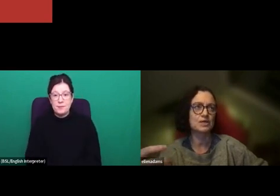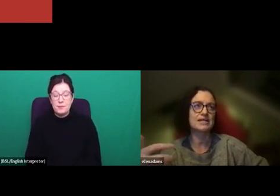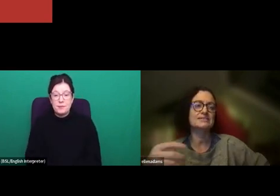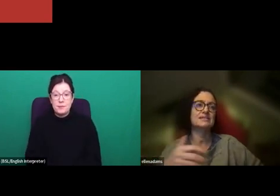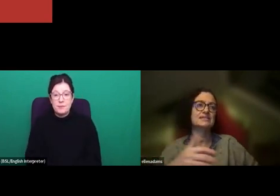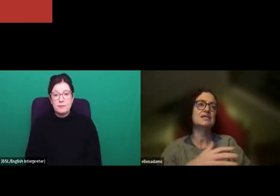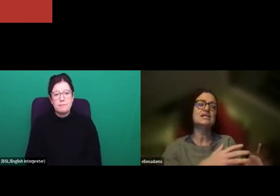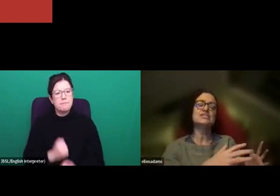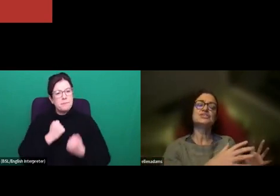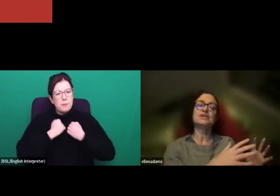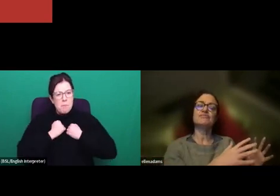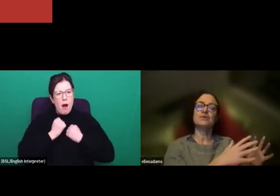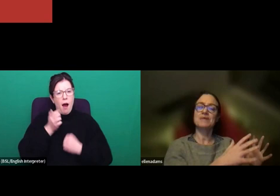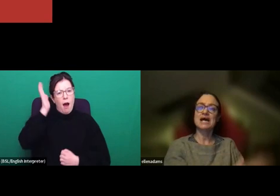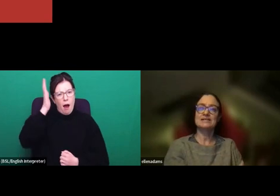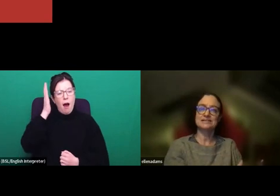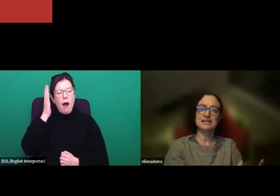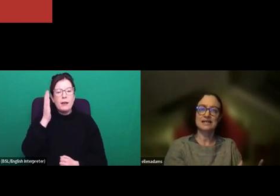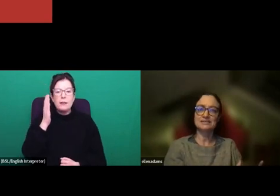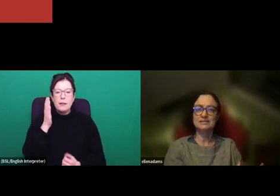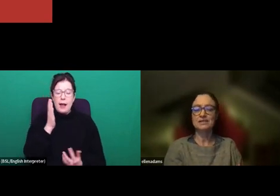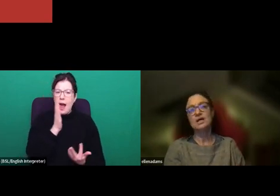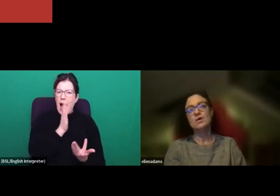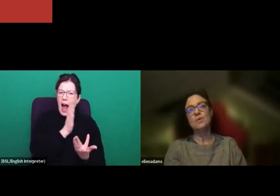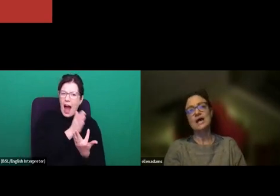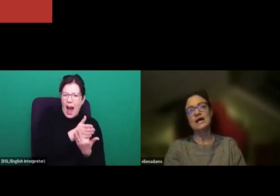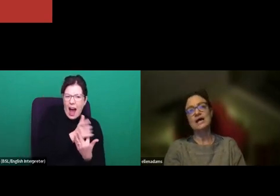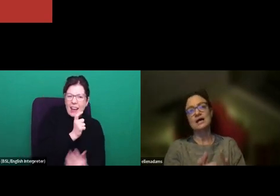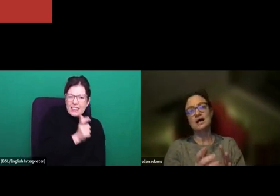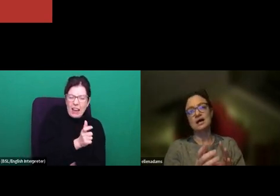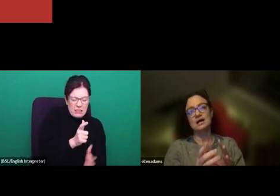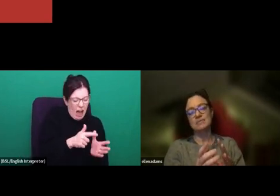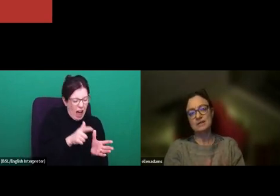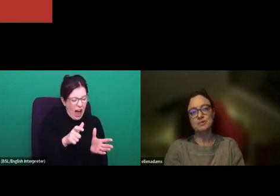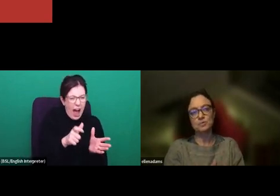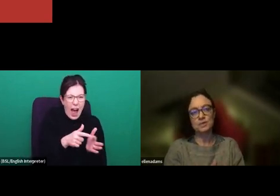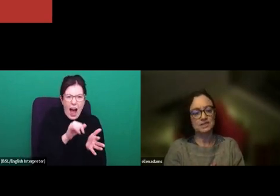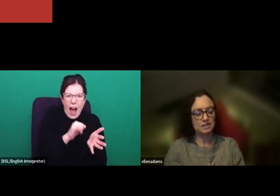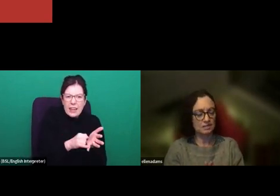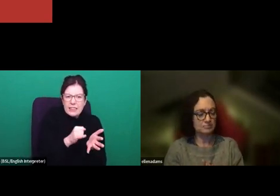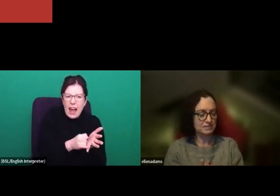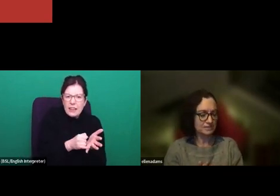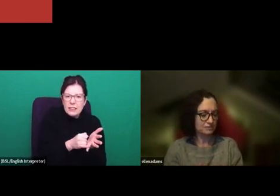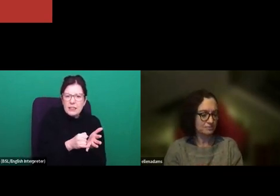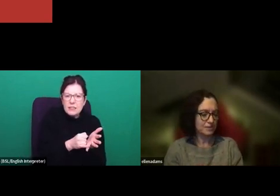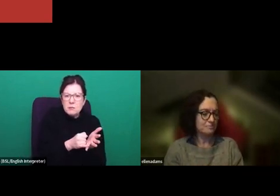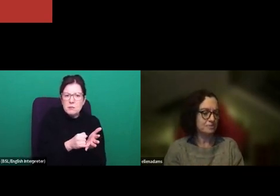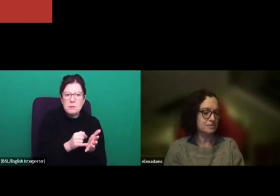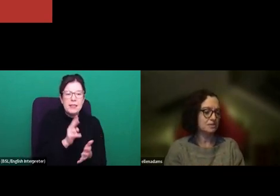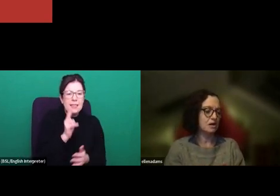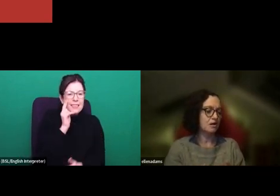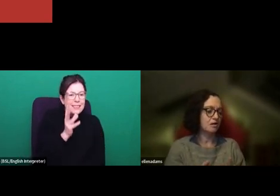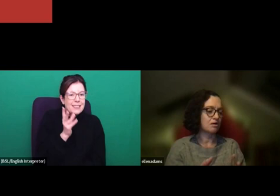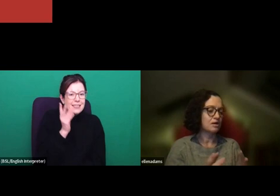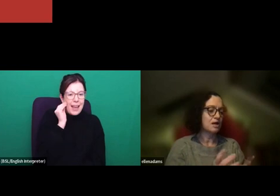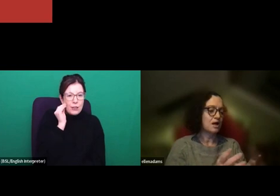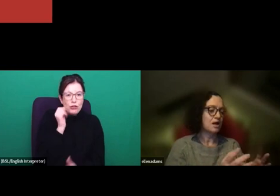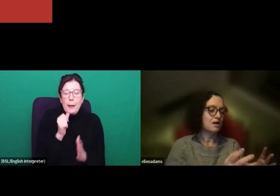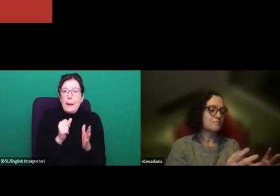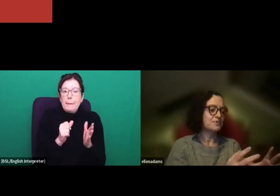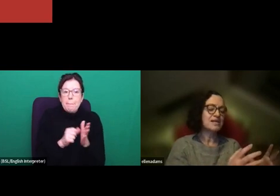this talk is this shift from access, where people with sensory impairments